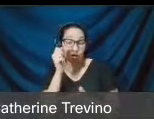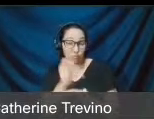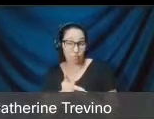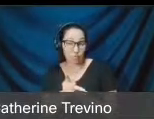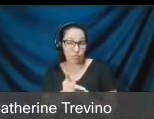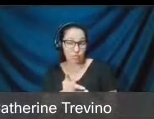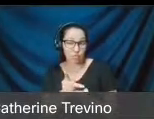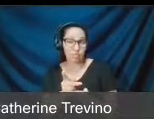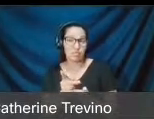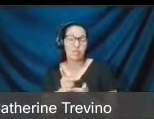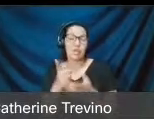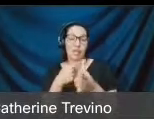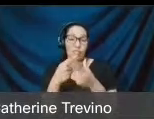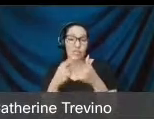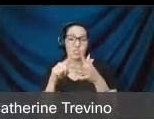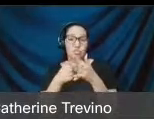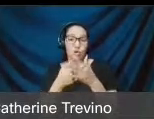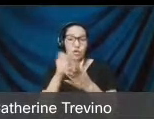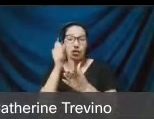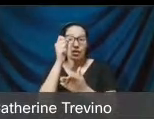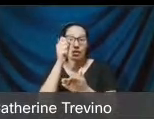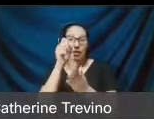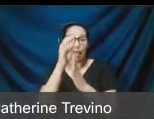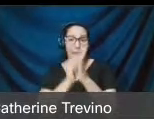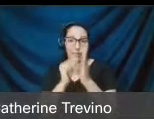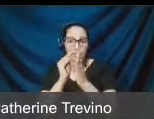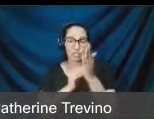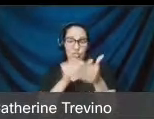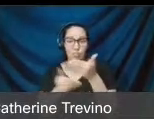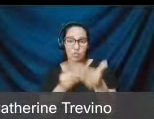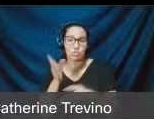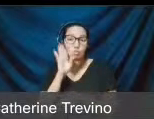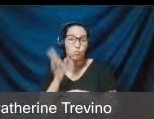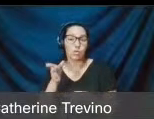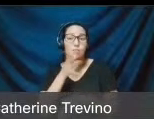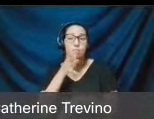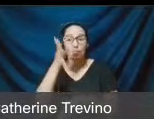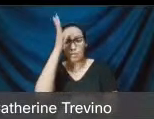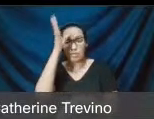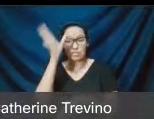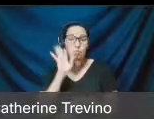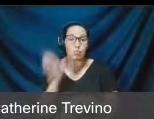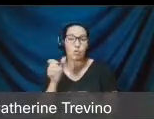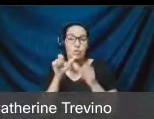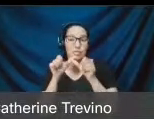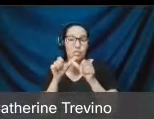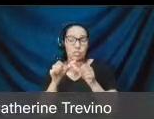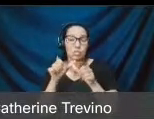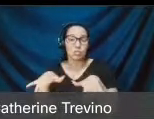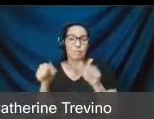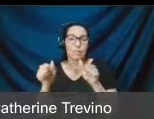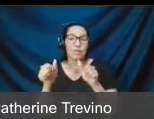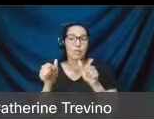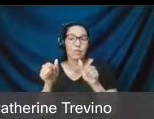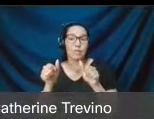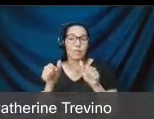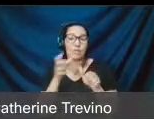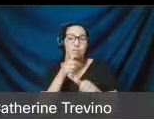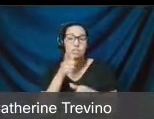we have to start the application process. Will the parents be able to continue to pick up lunches until we look at those